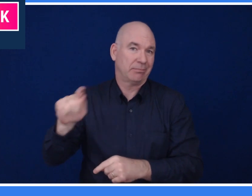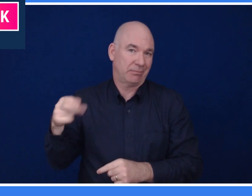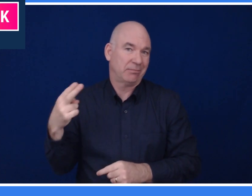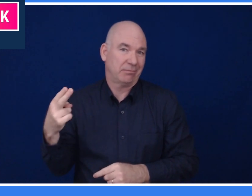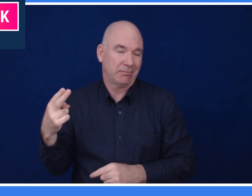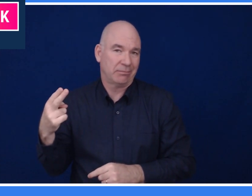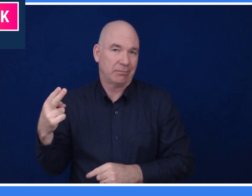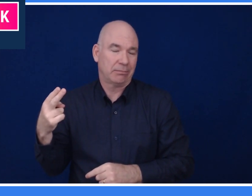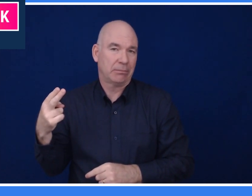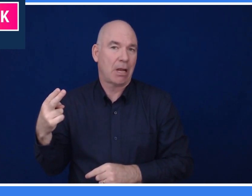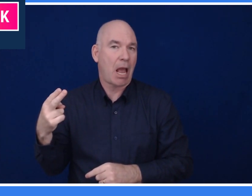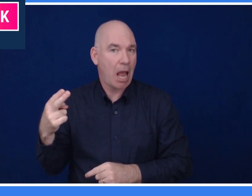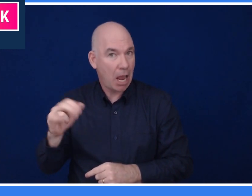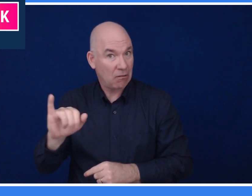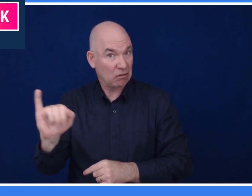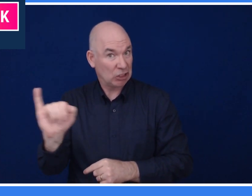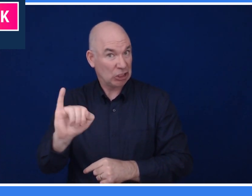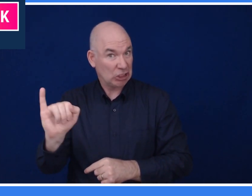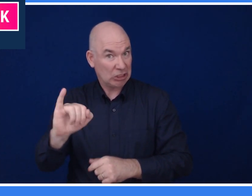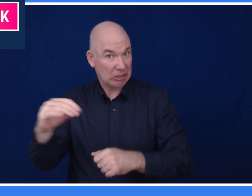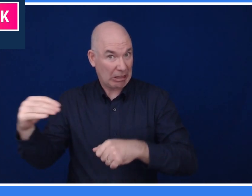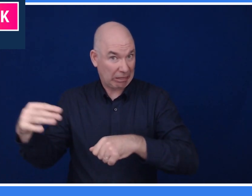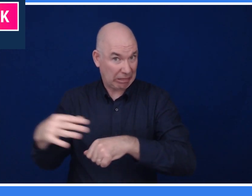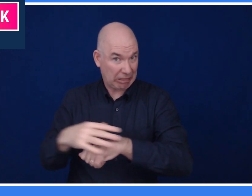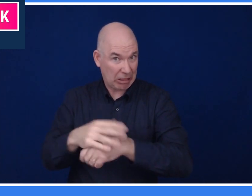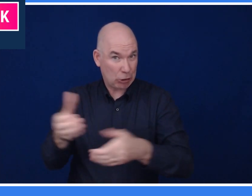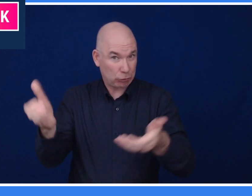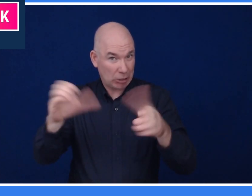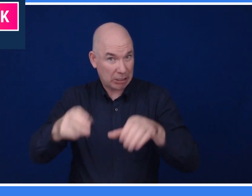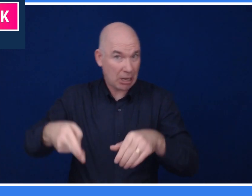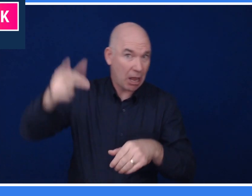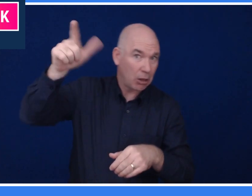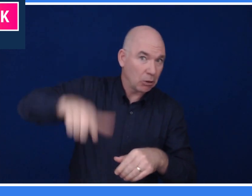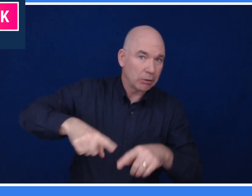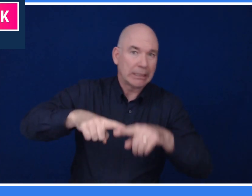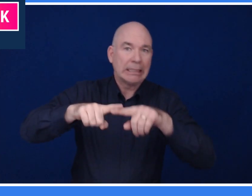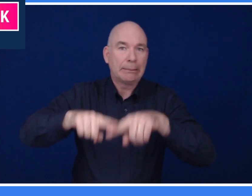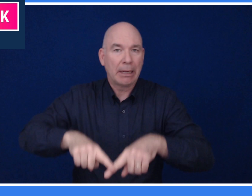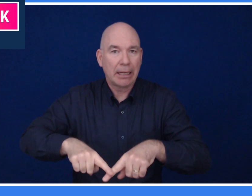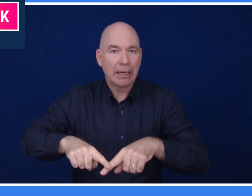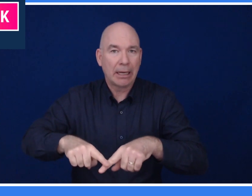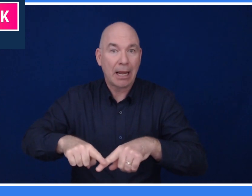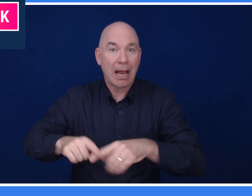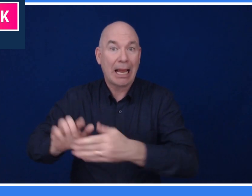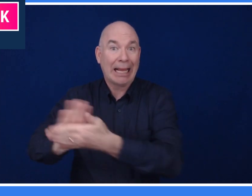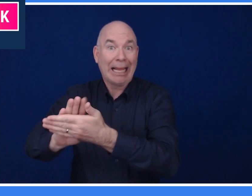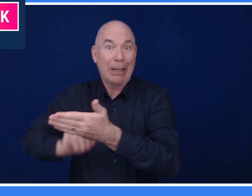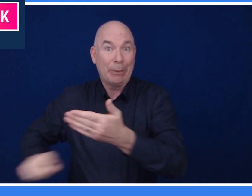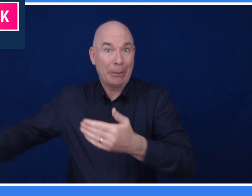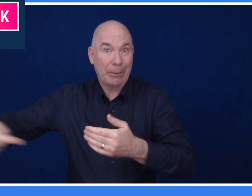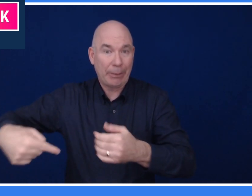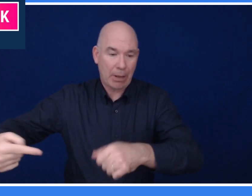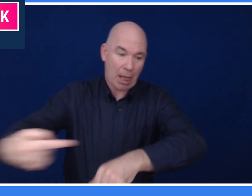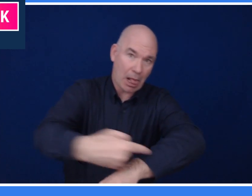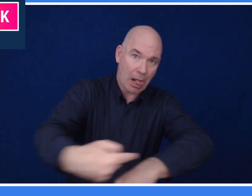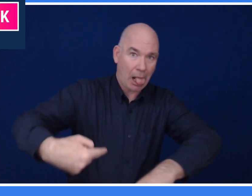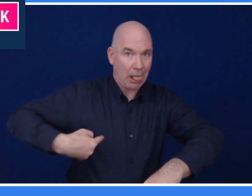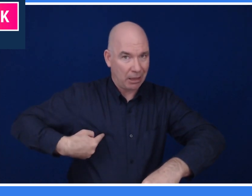depend greatly on how a person's blood circulation is connected to the dialysis machine or vascular access type.